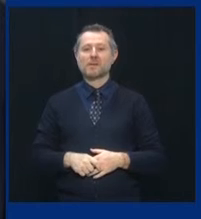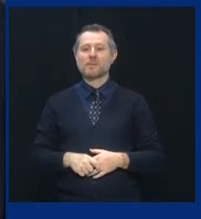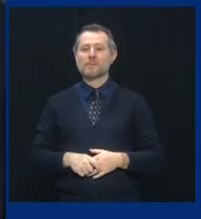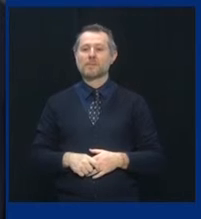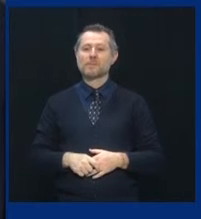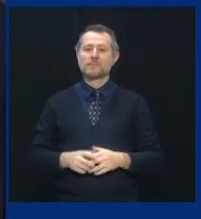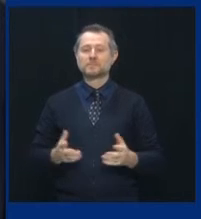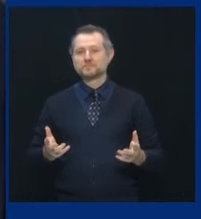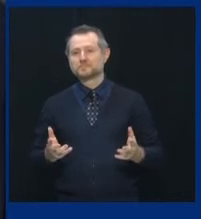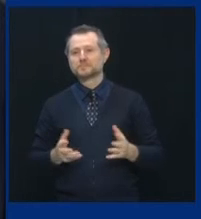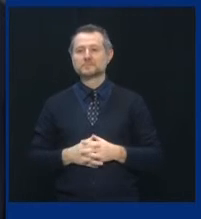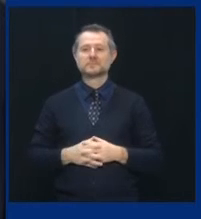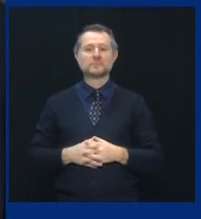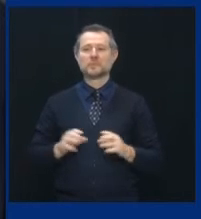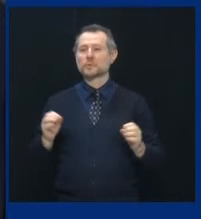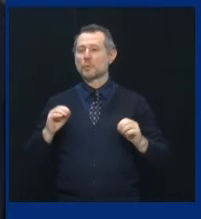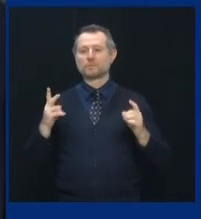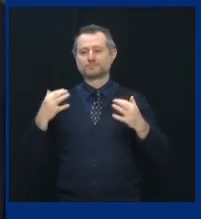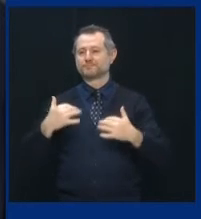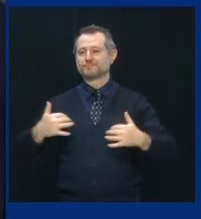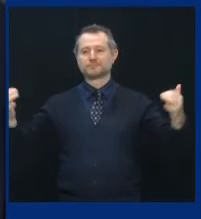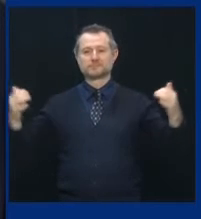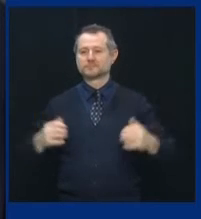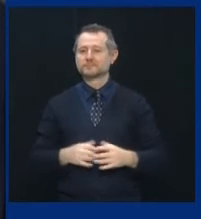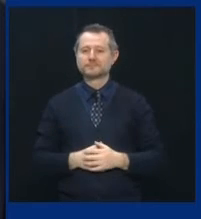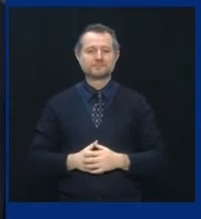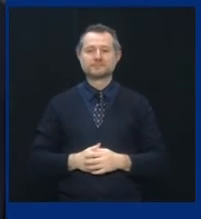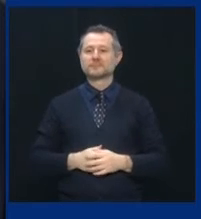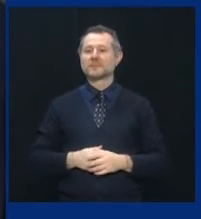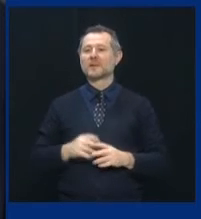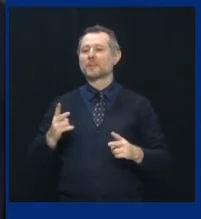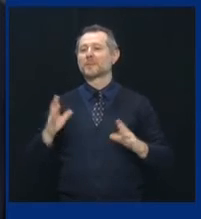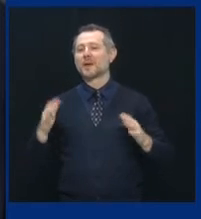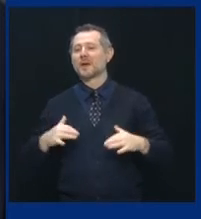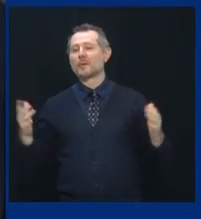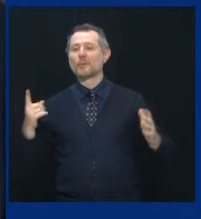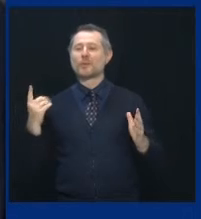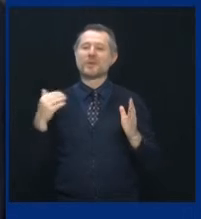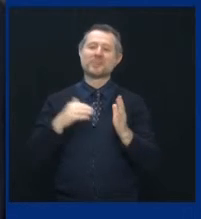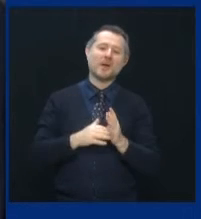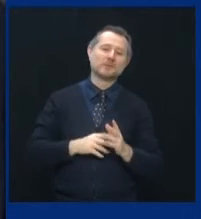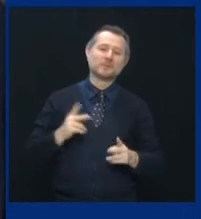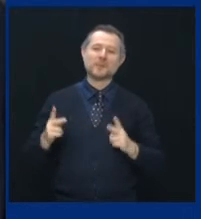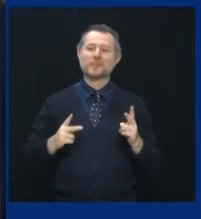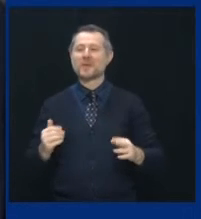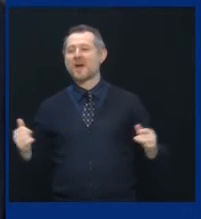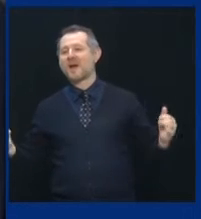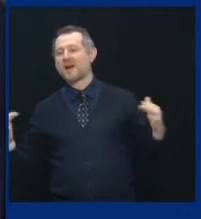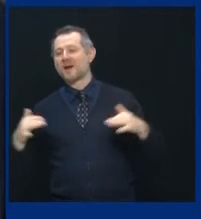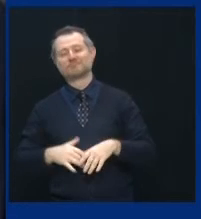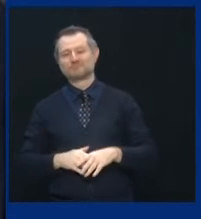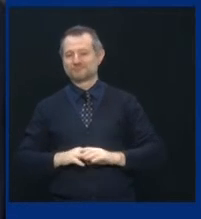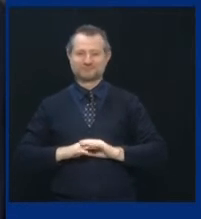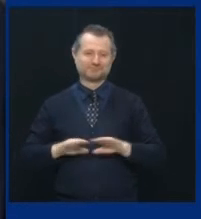There's no crowd, so you don't have a convention center, you don't have 1,000 people in the convention center. But actually, you have many